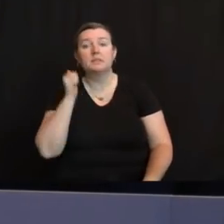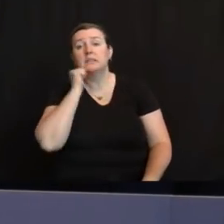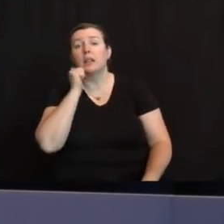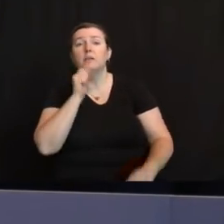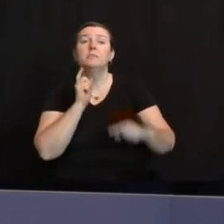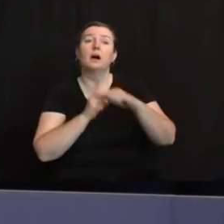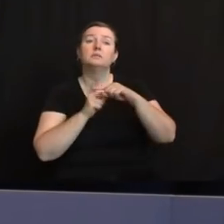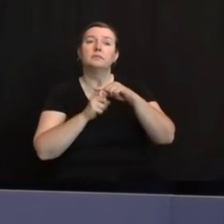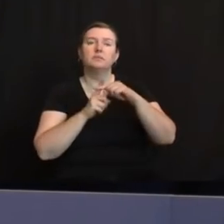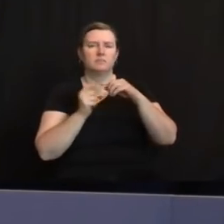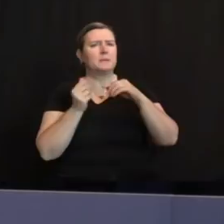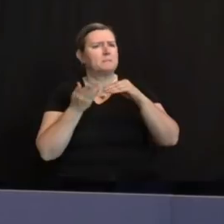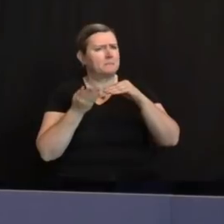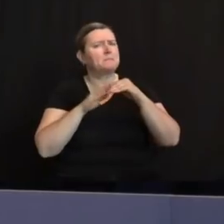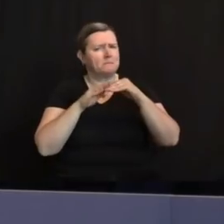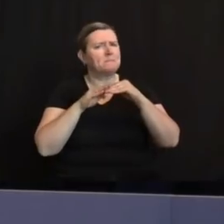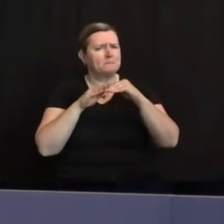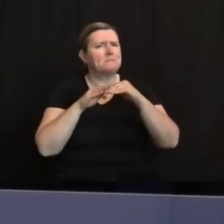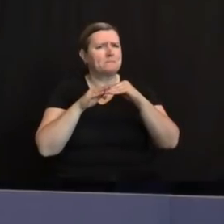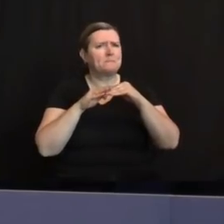has increased slightly to